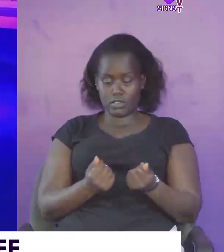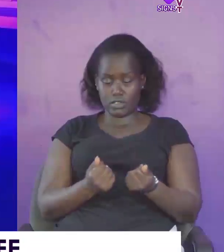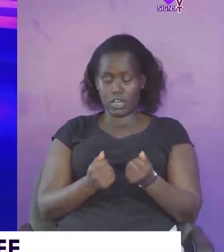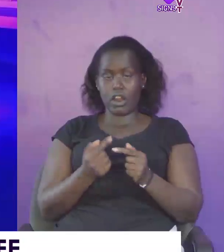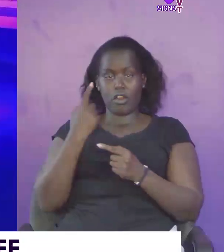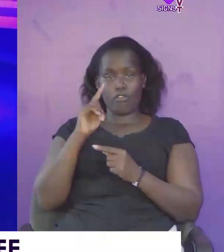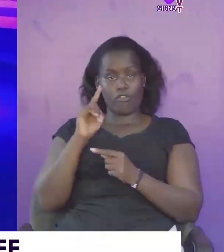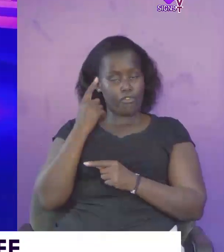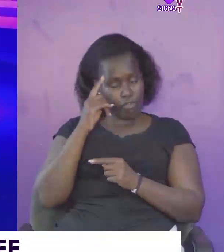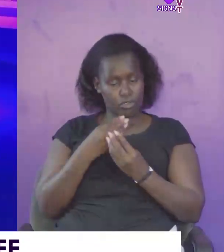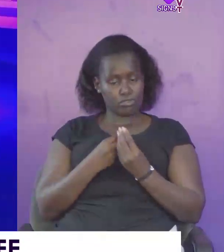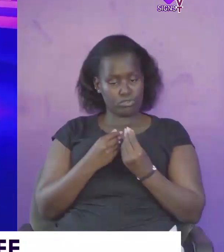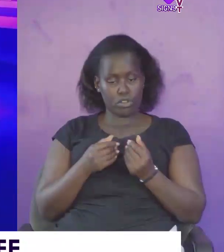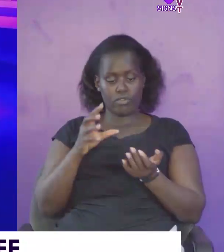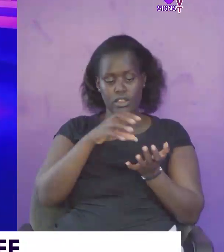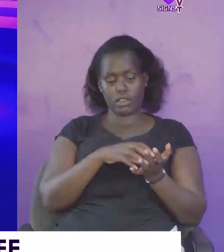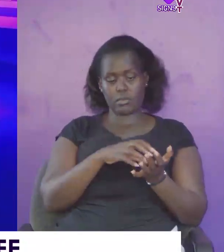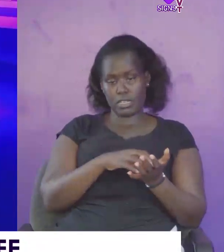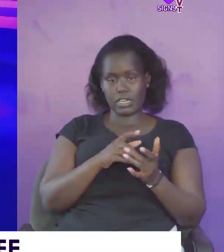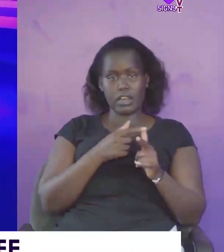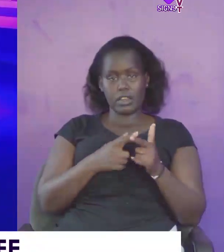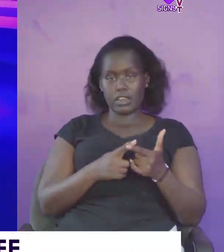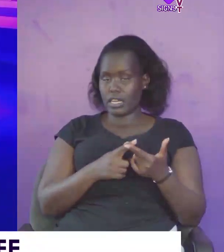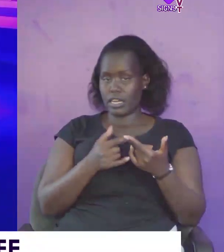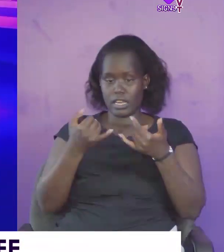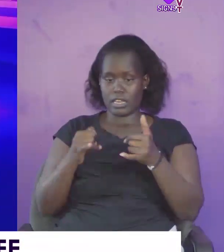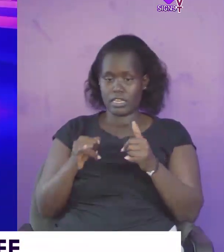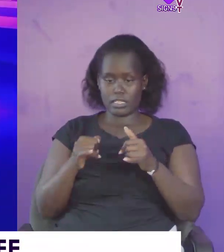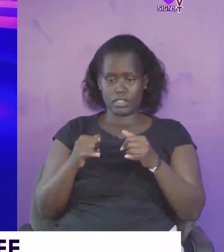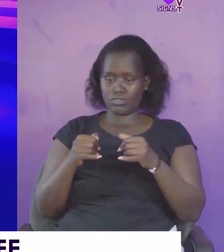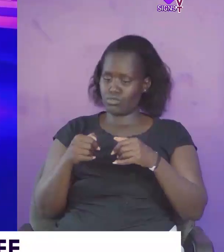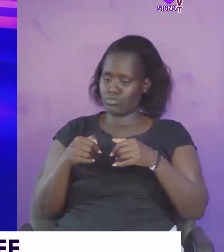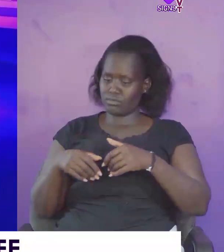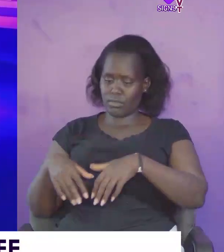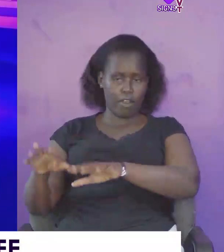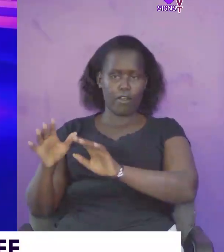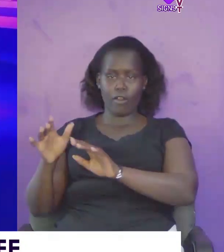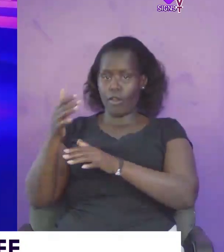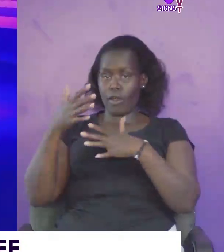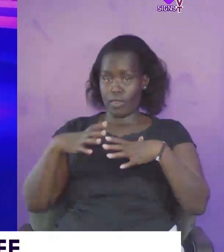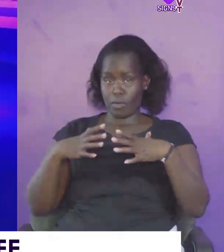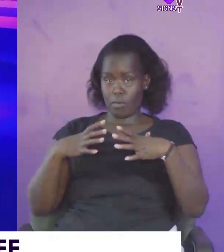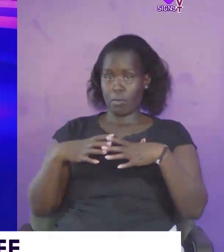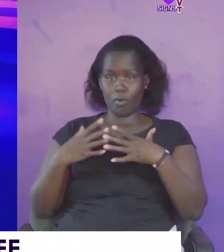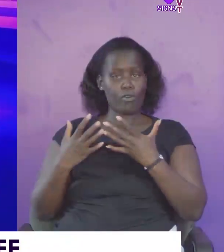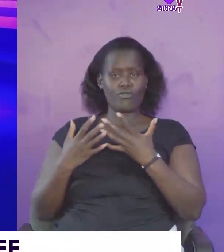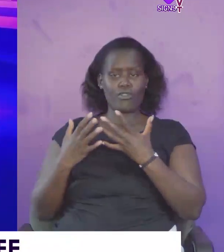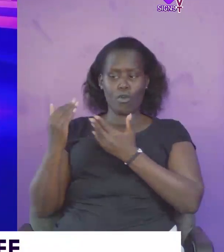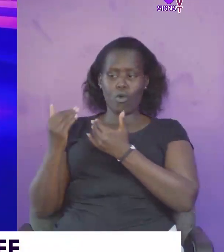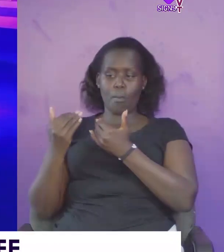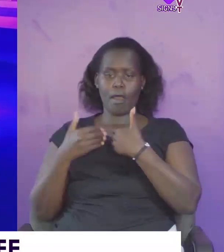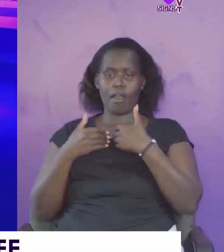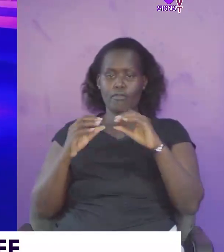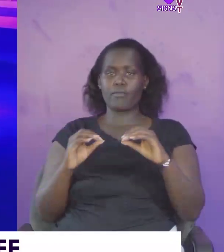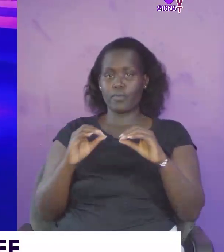such matters, they tend to throw these people into the dungeons of of hopelessness by